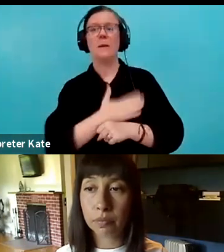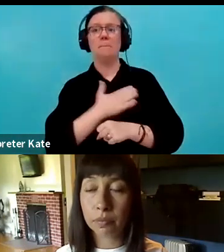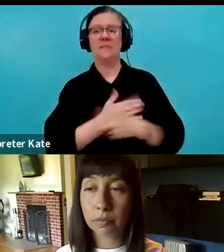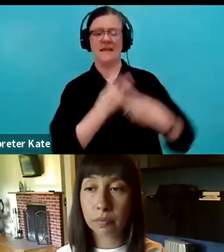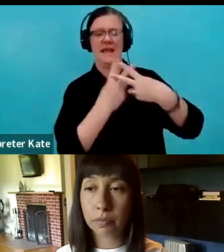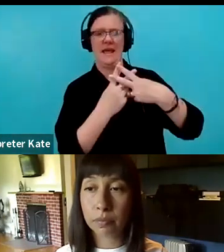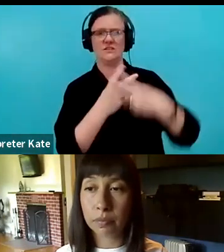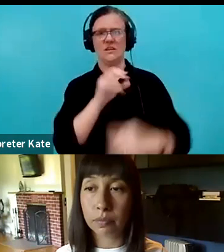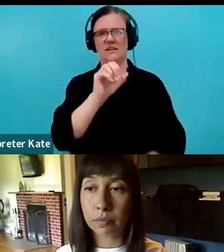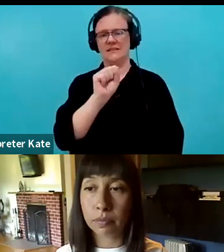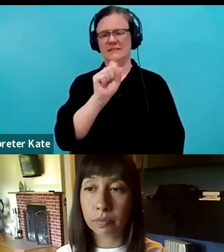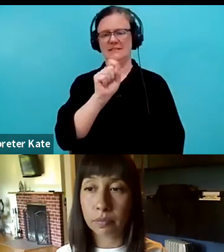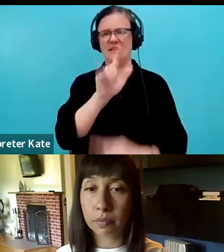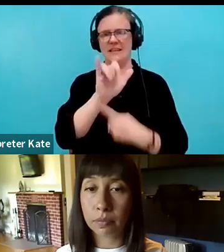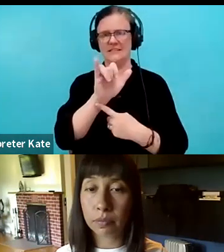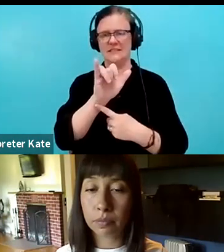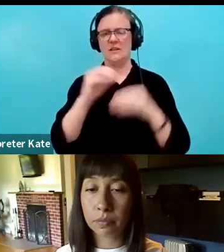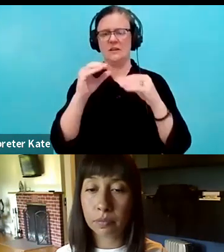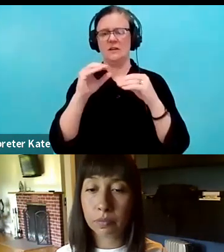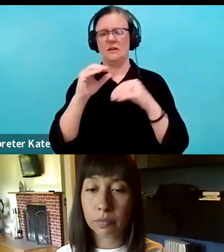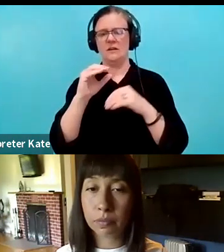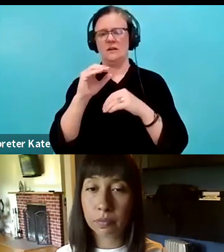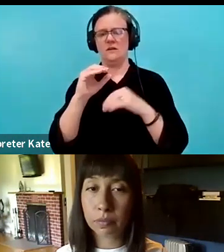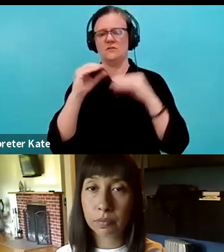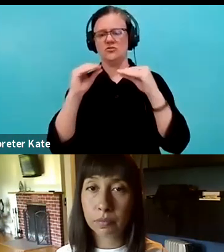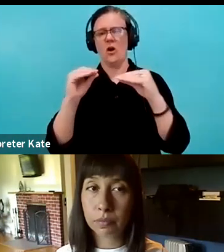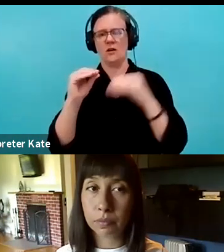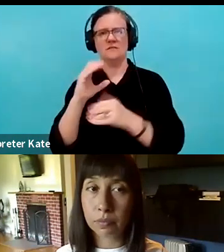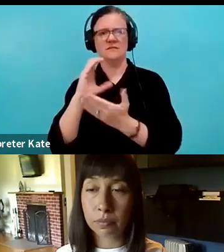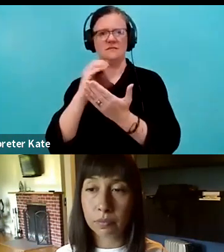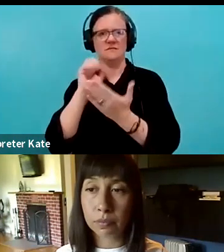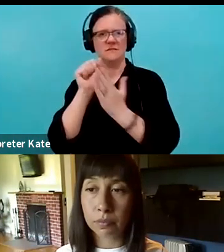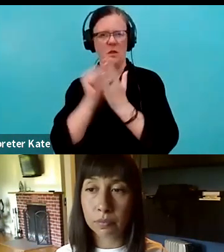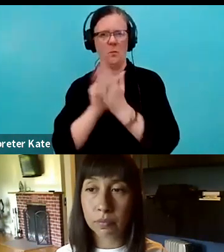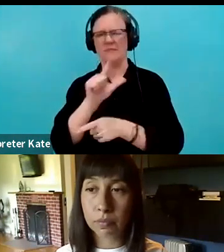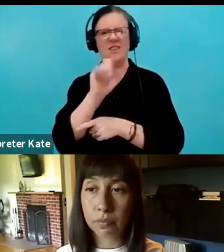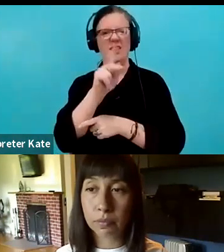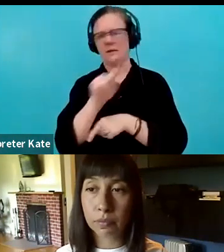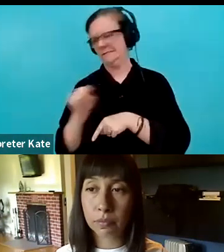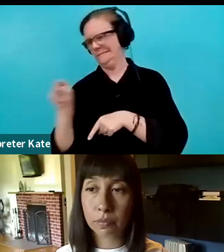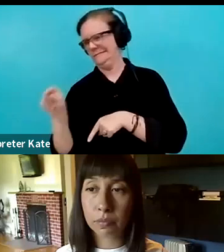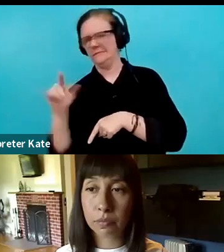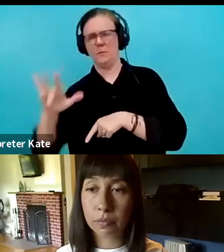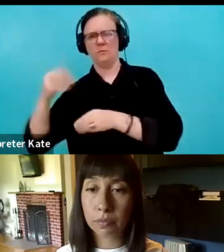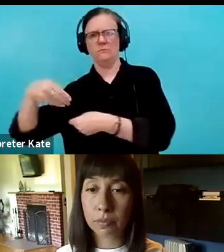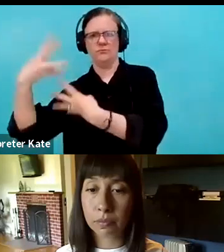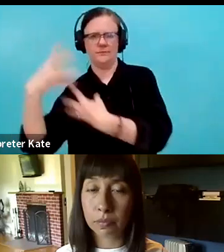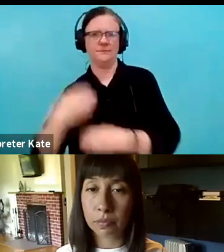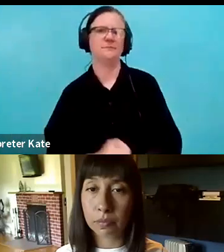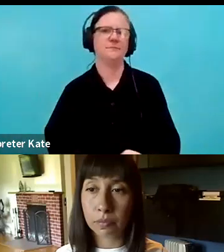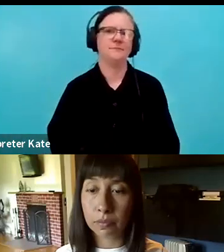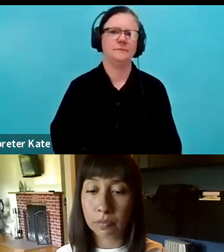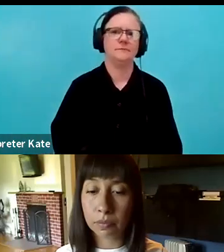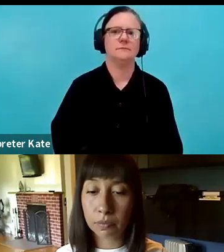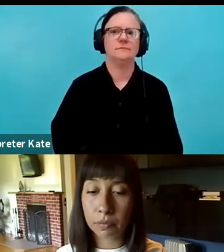hashtag Stacy Taught Us syllabus that was curated by Alice Wong. The link is in the chat. And with that, I'm going to turn it over